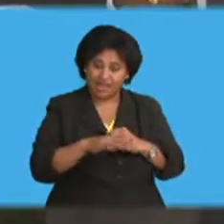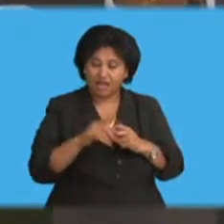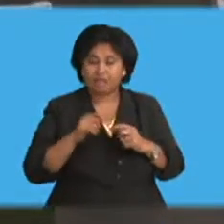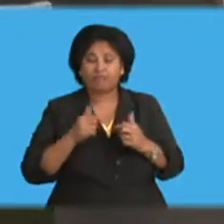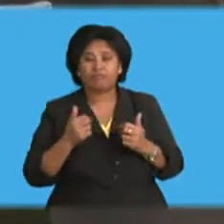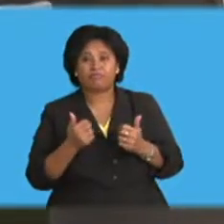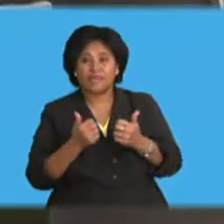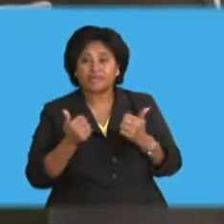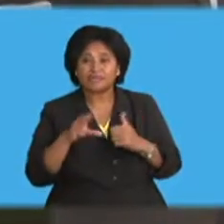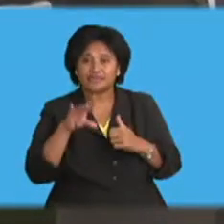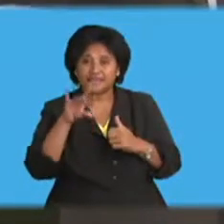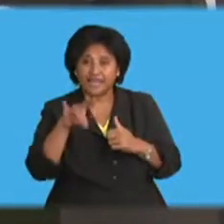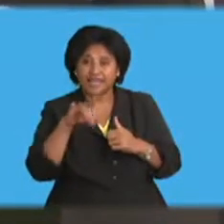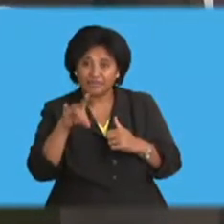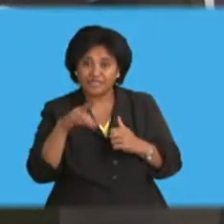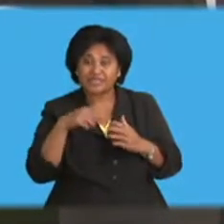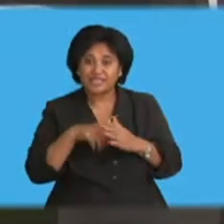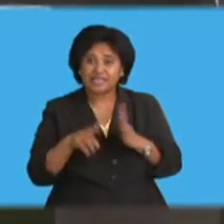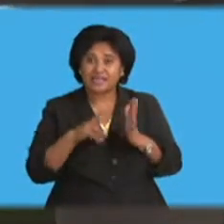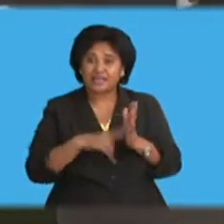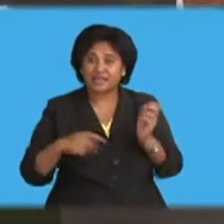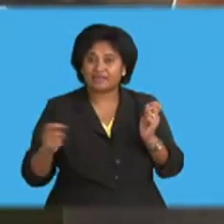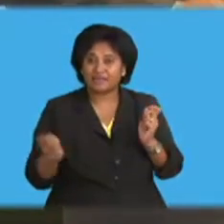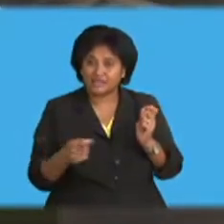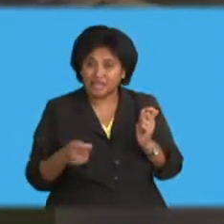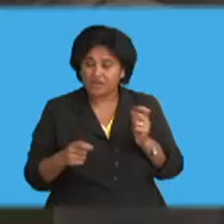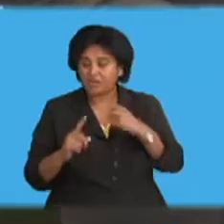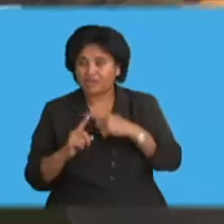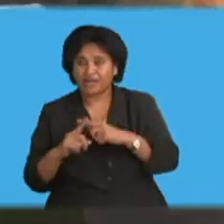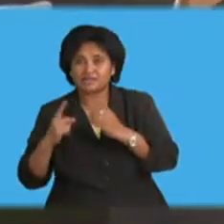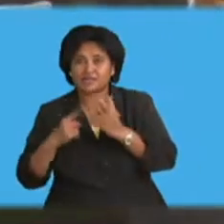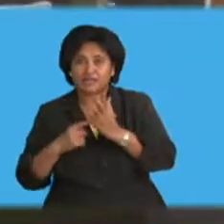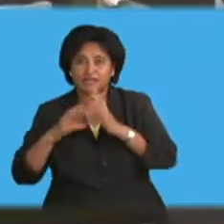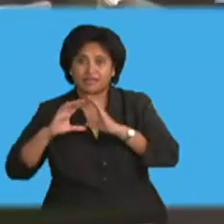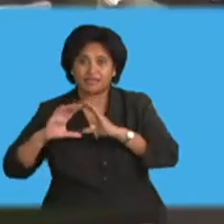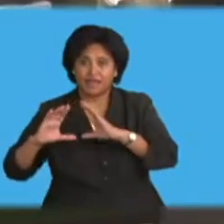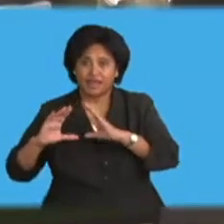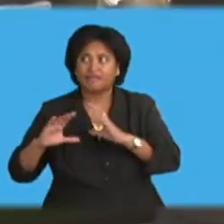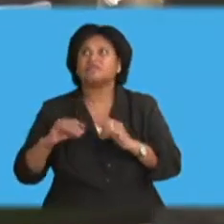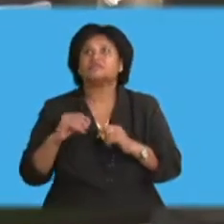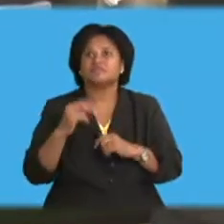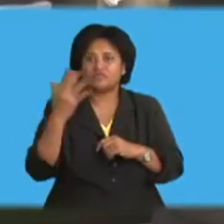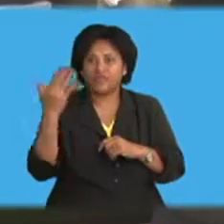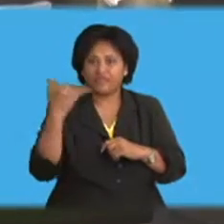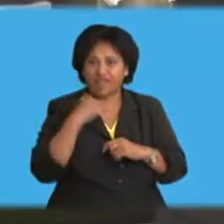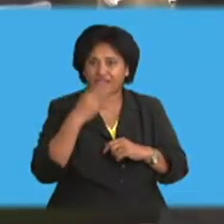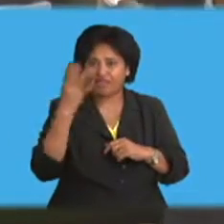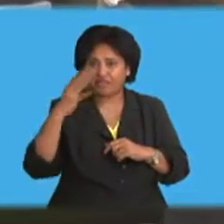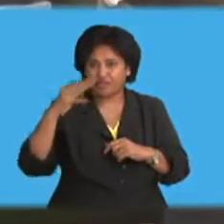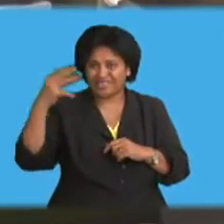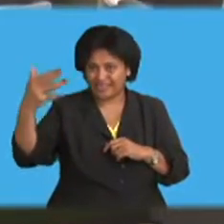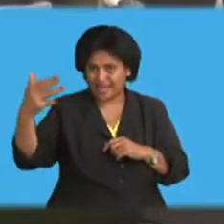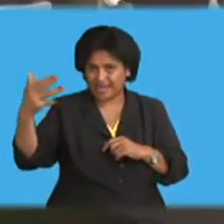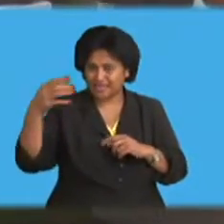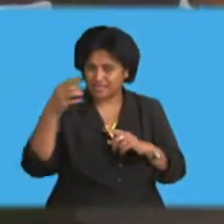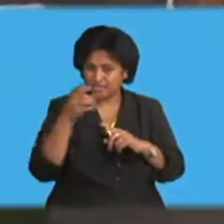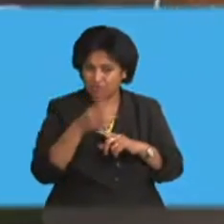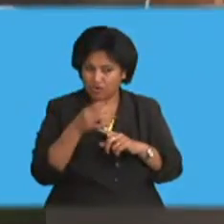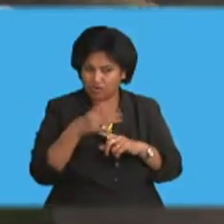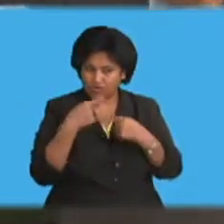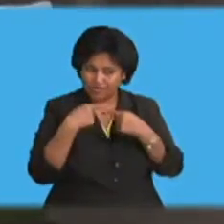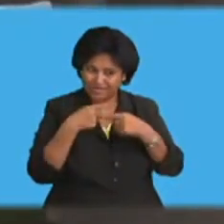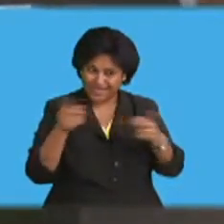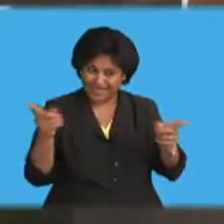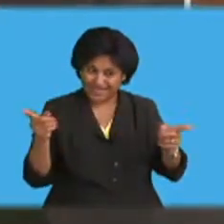animals, and of course in Naitasiri and in Teleu. 549. This is important for because